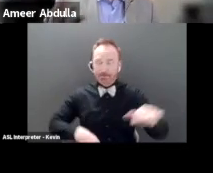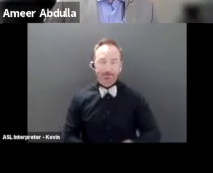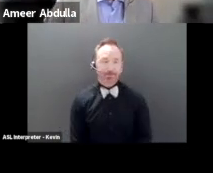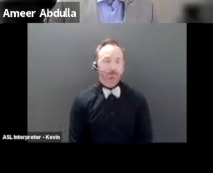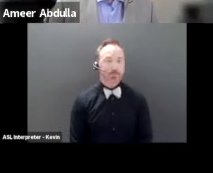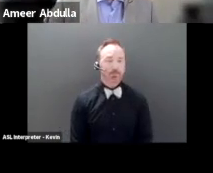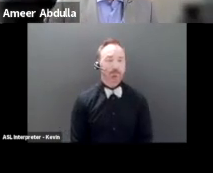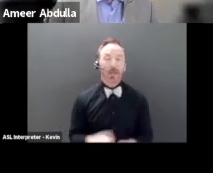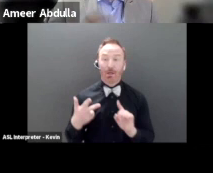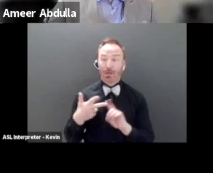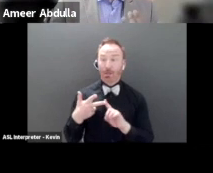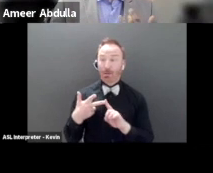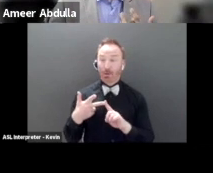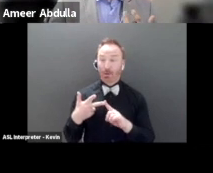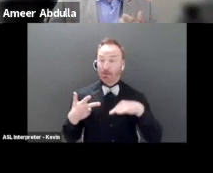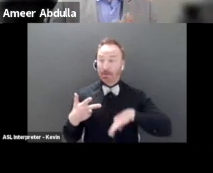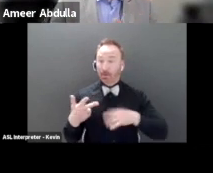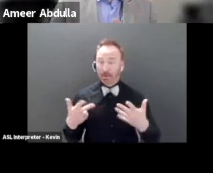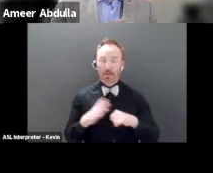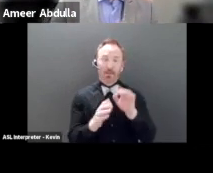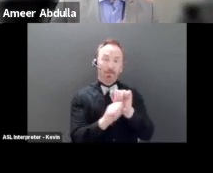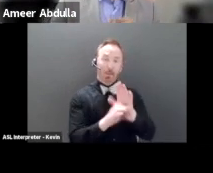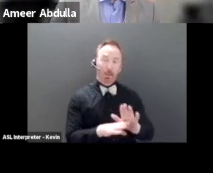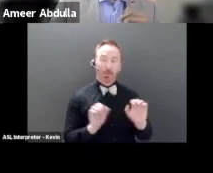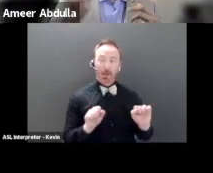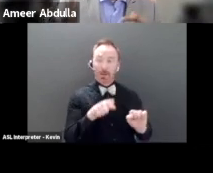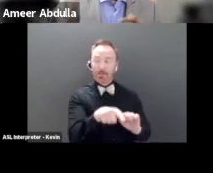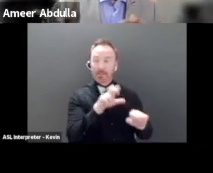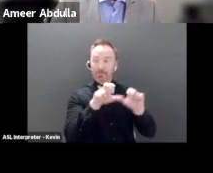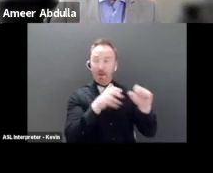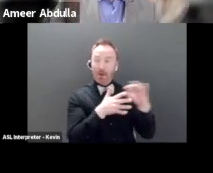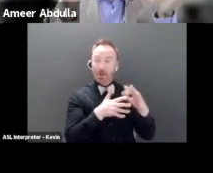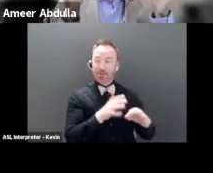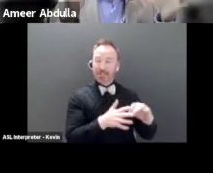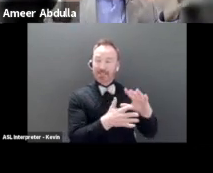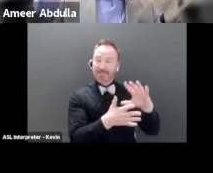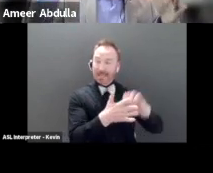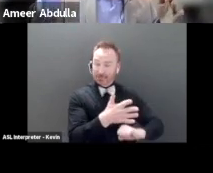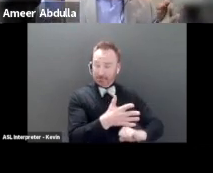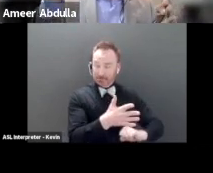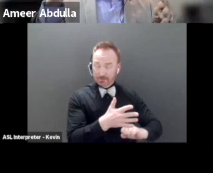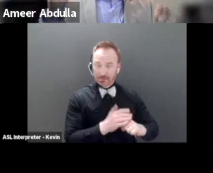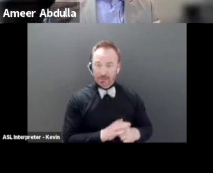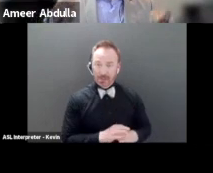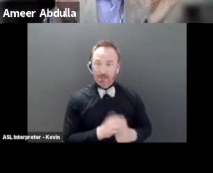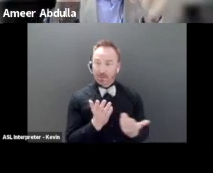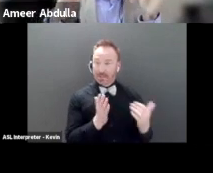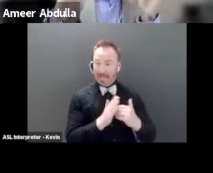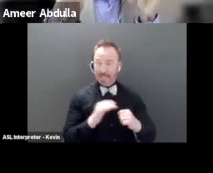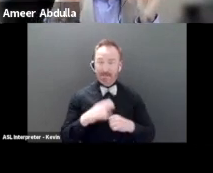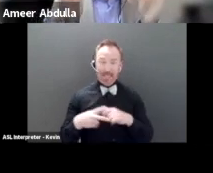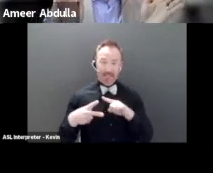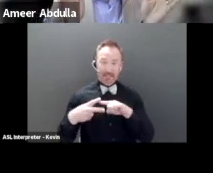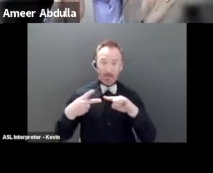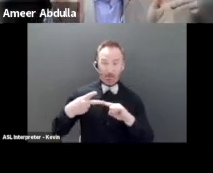third benefit that could exist is the employee may be eligible for a stock option deduction. So again, at kind of point 2,